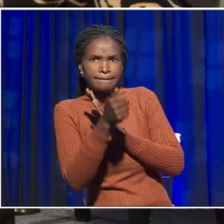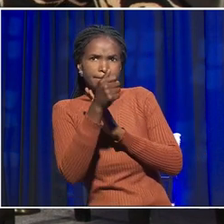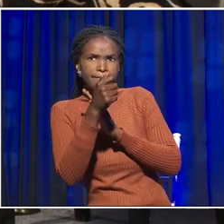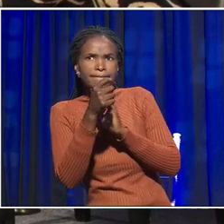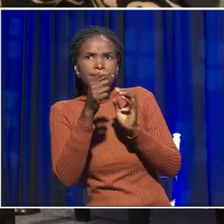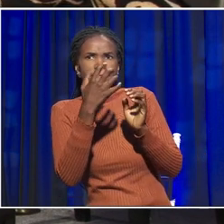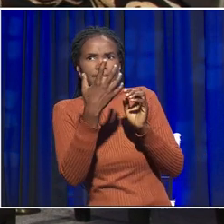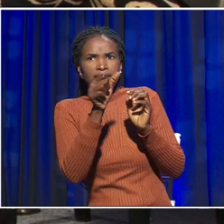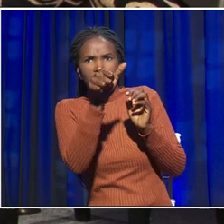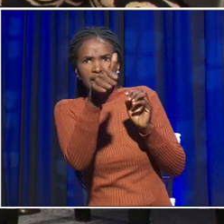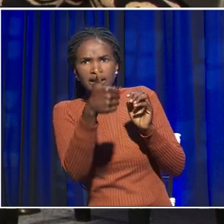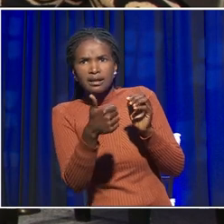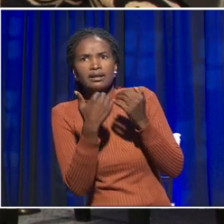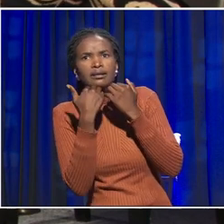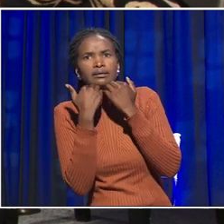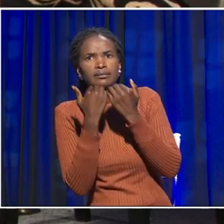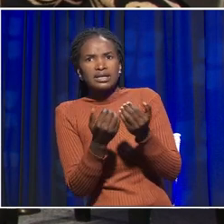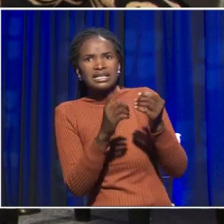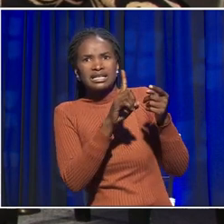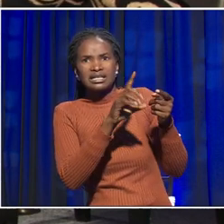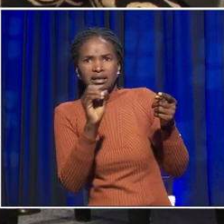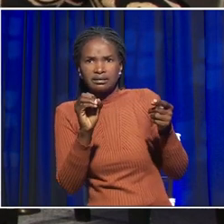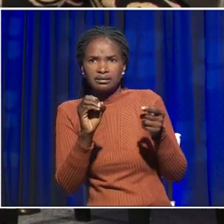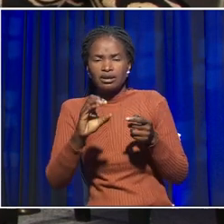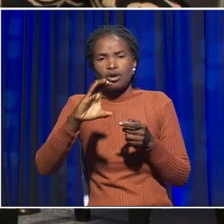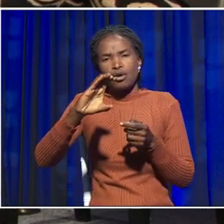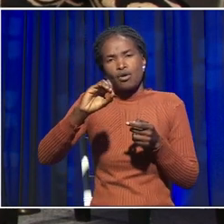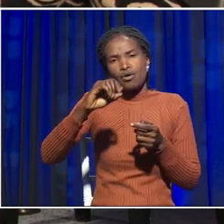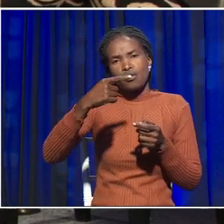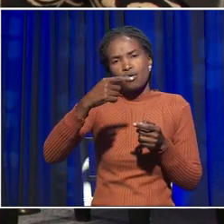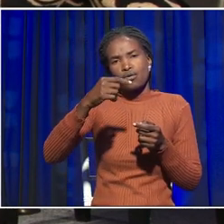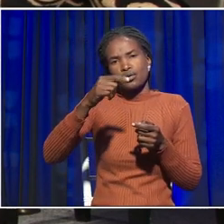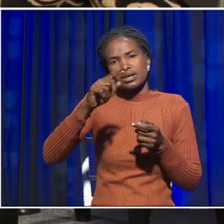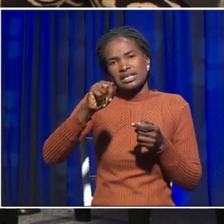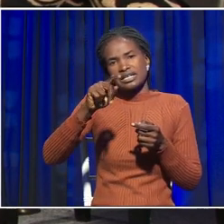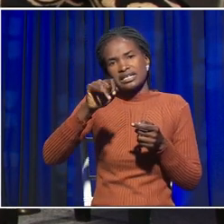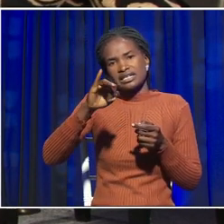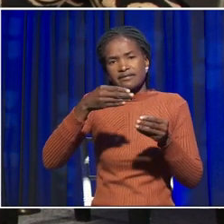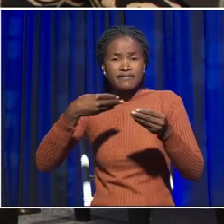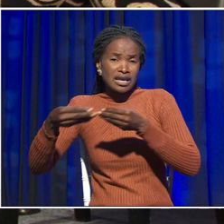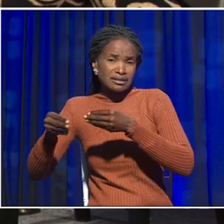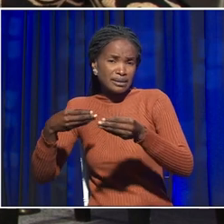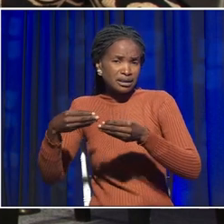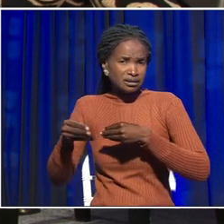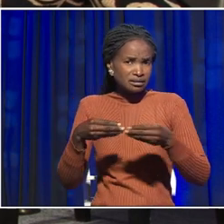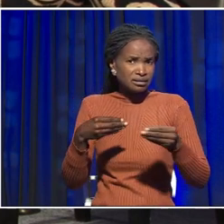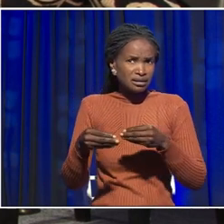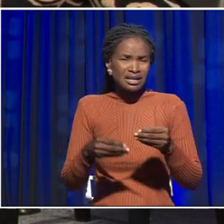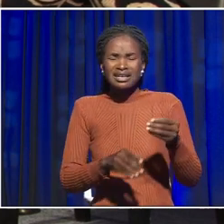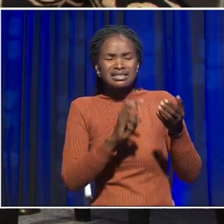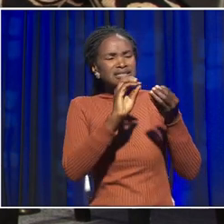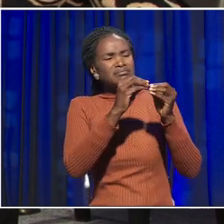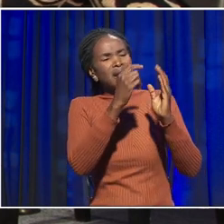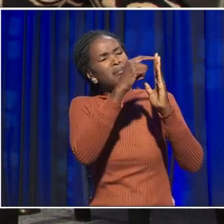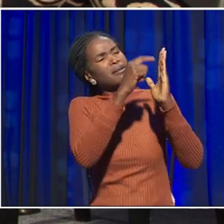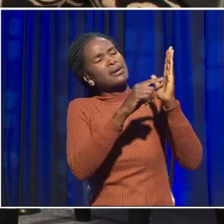There's another very important one, is the number 10. Oh, yes, a cognitive flexibility. Who would have thought, ranking number 10? I